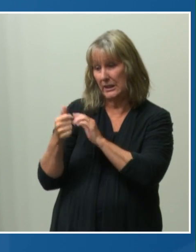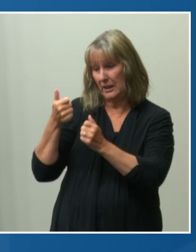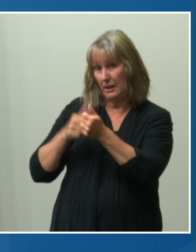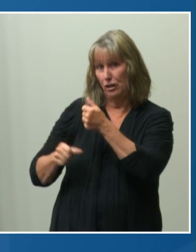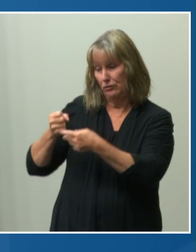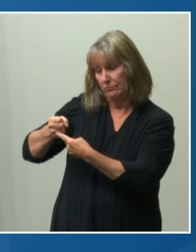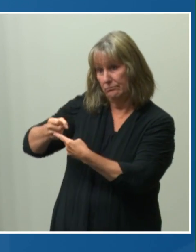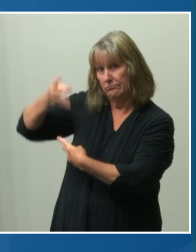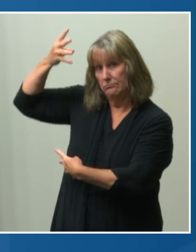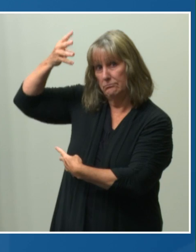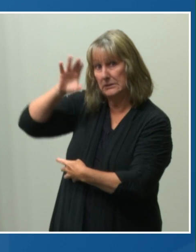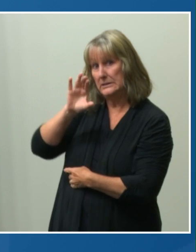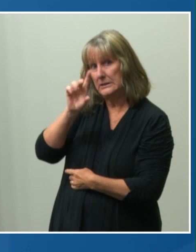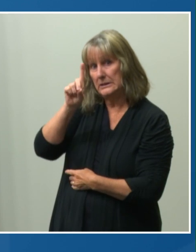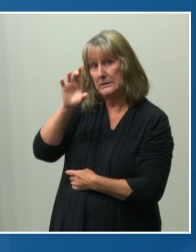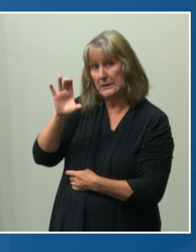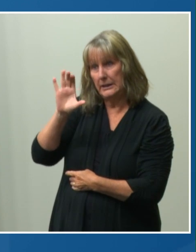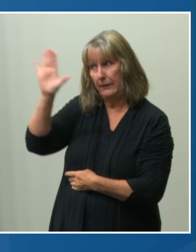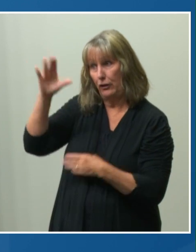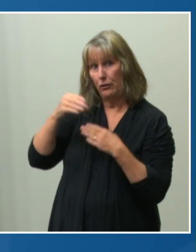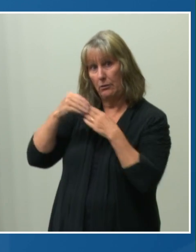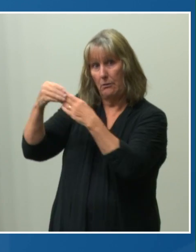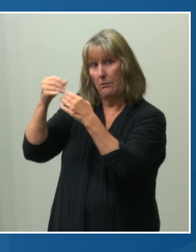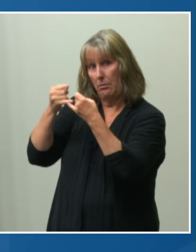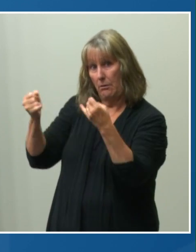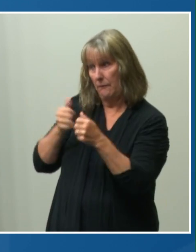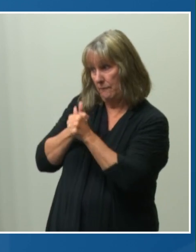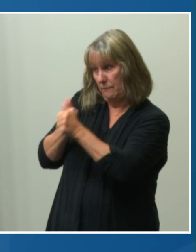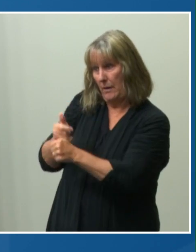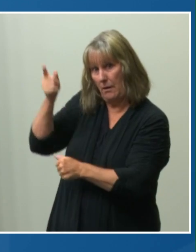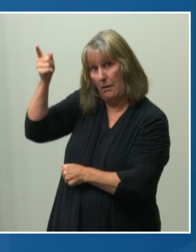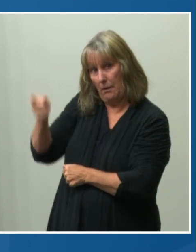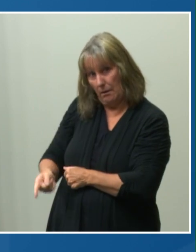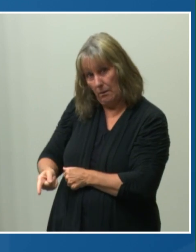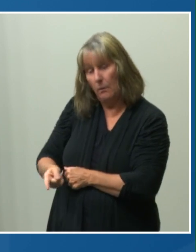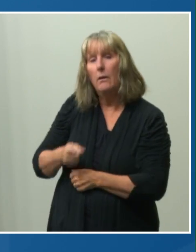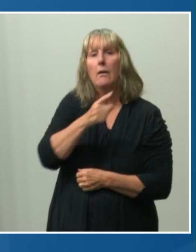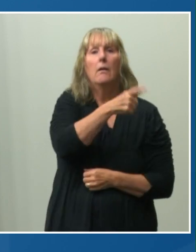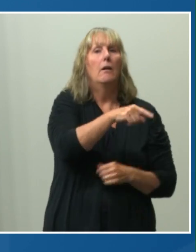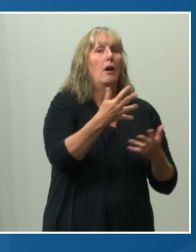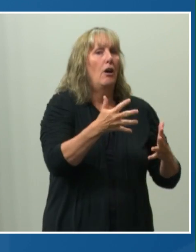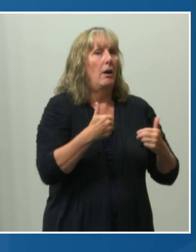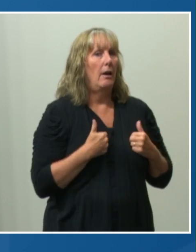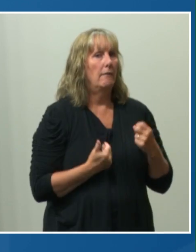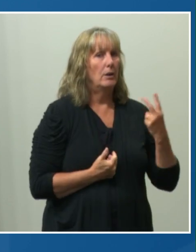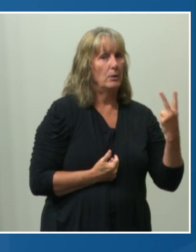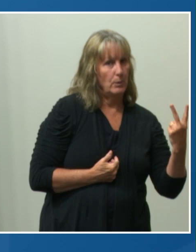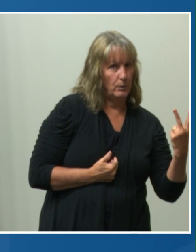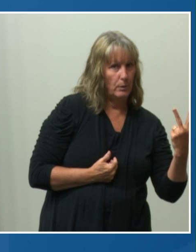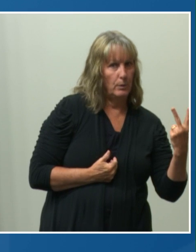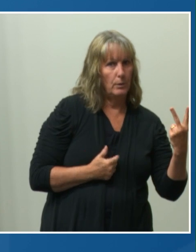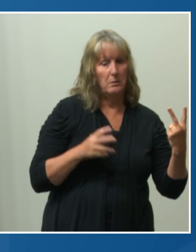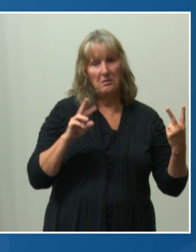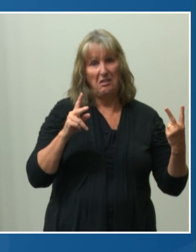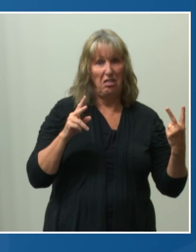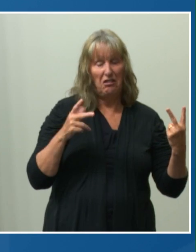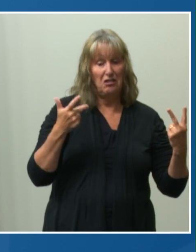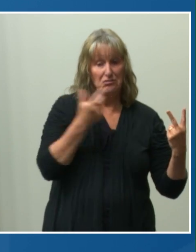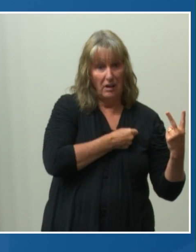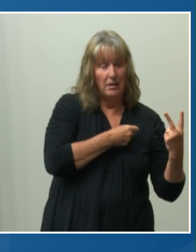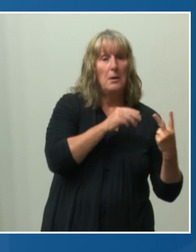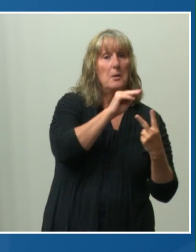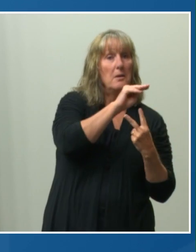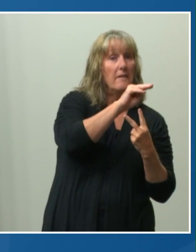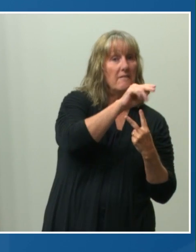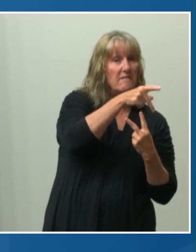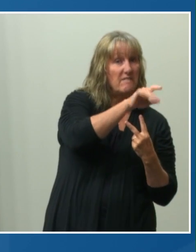from CDC, following those recommendations, those are people that have had 2 doses of either Pfizer or Moderna, and they need